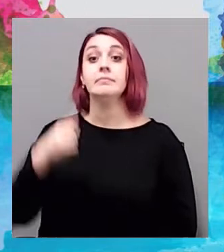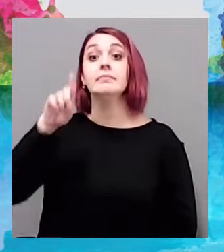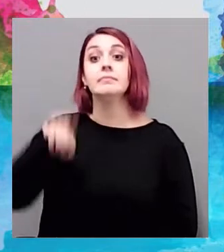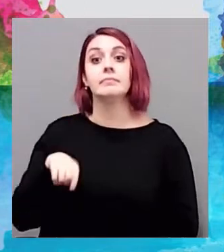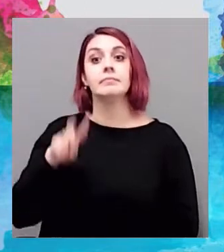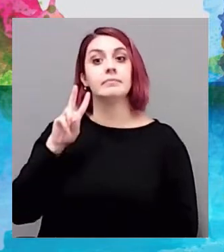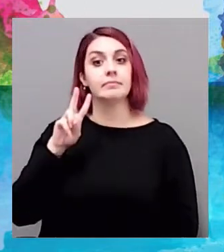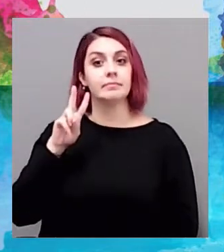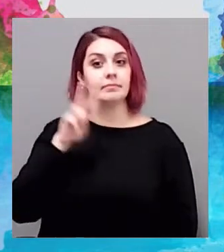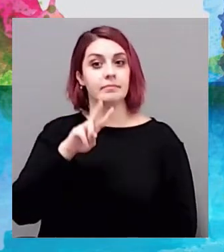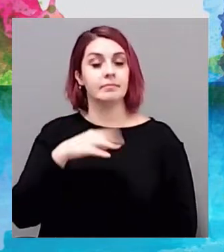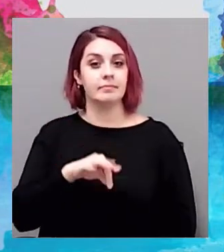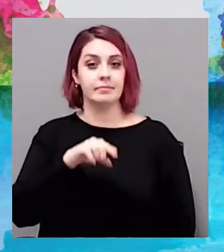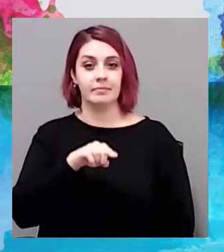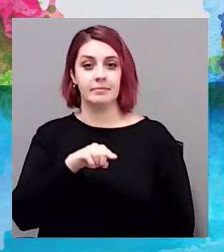Here,